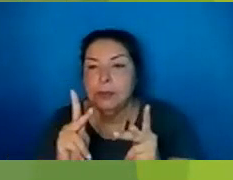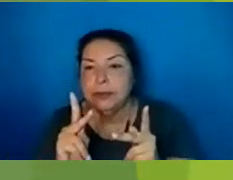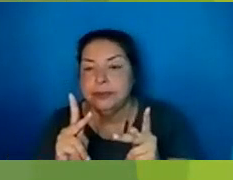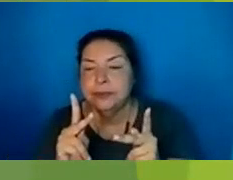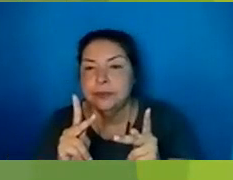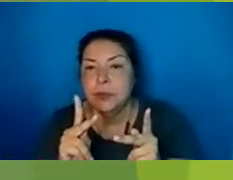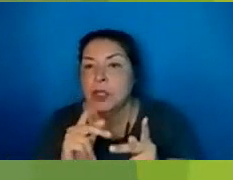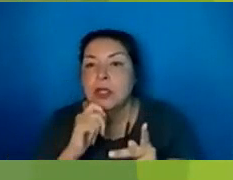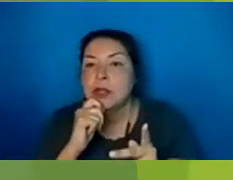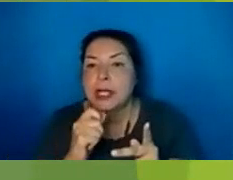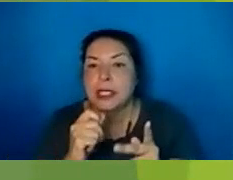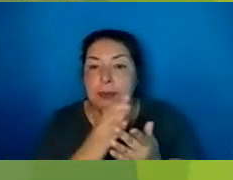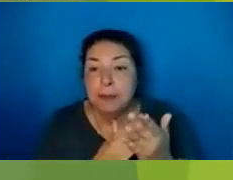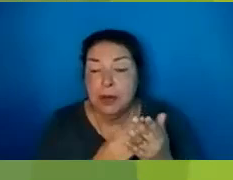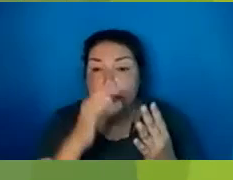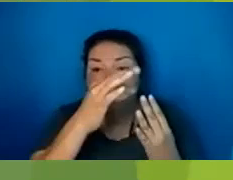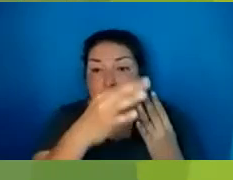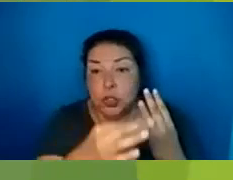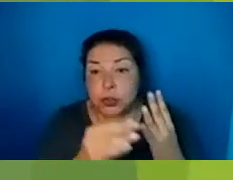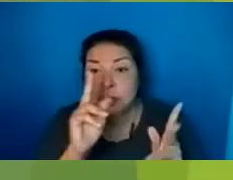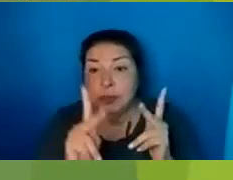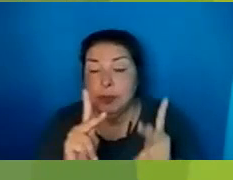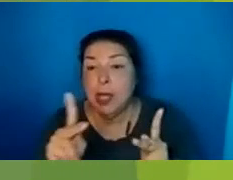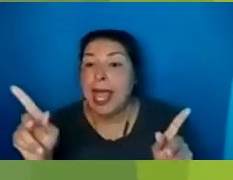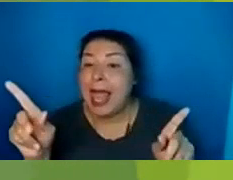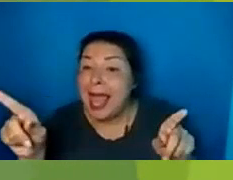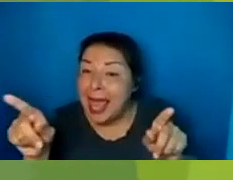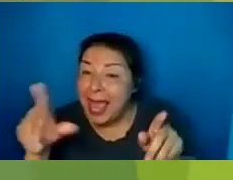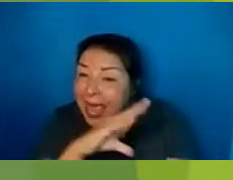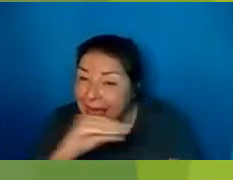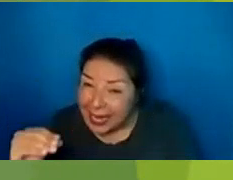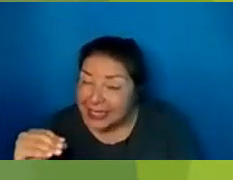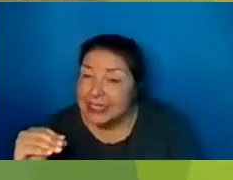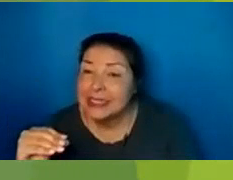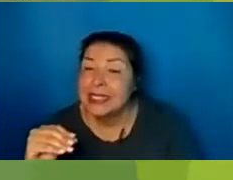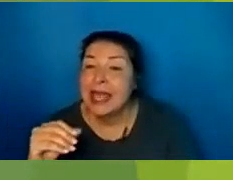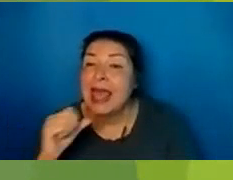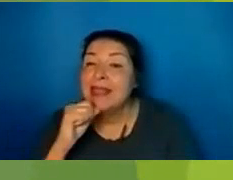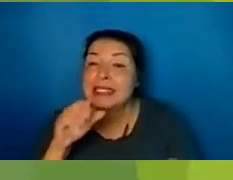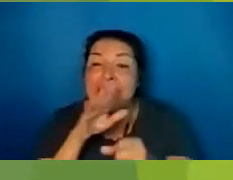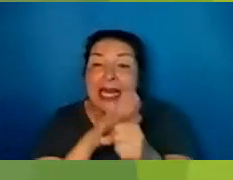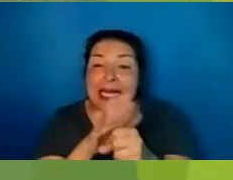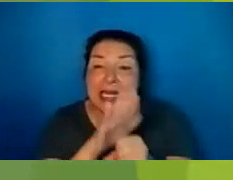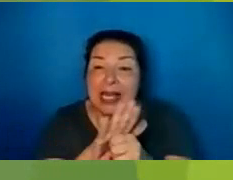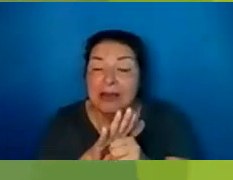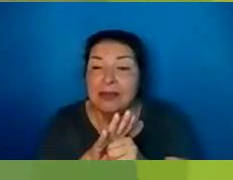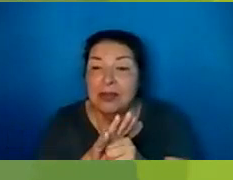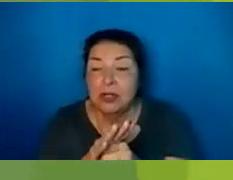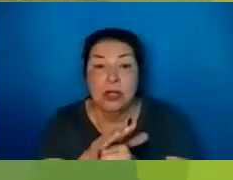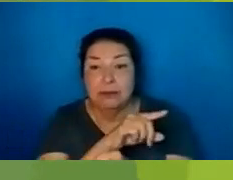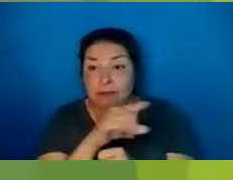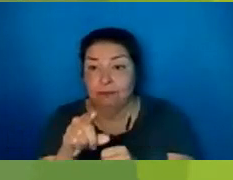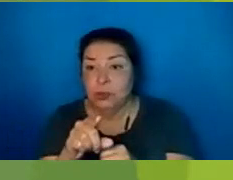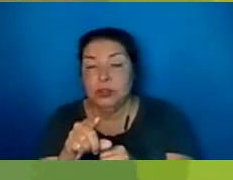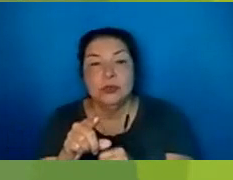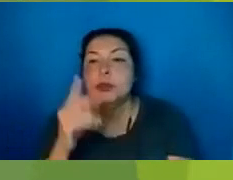of the chosen people. And furthermore, that wasn't enough. They will not see the